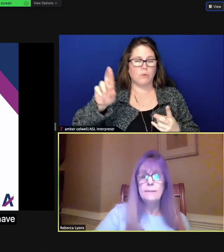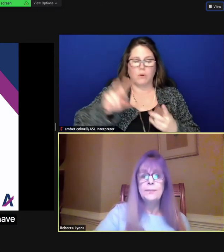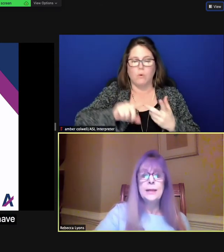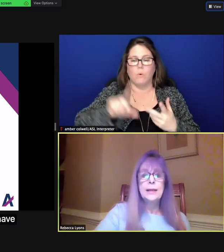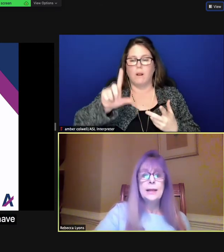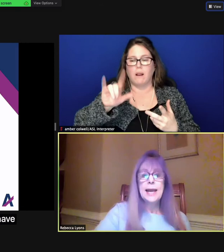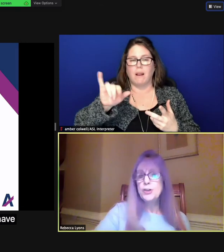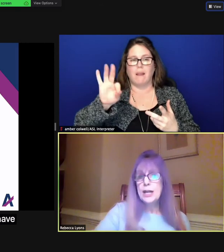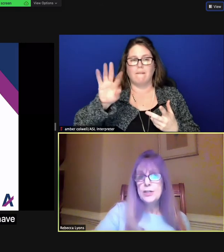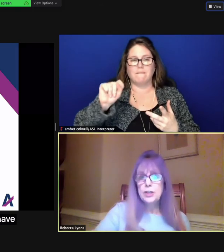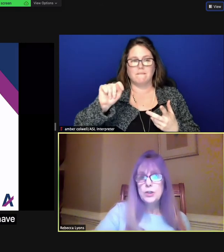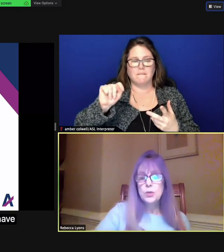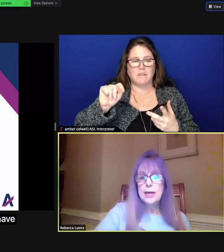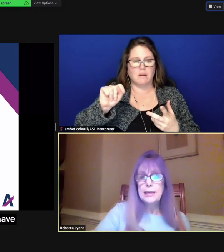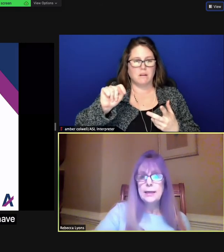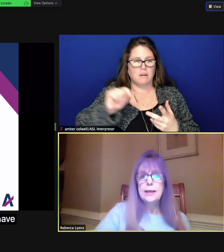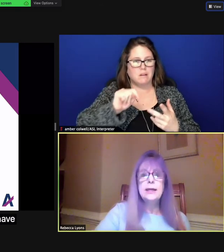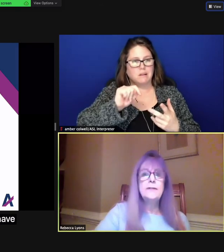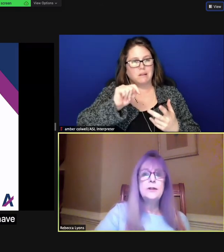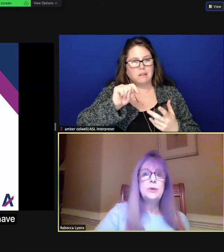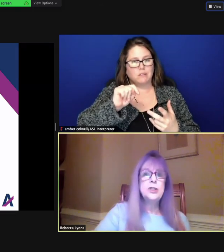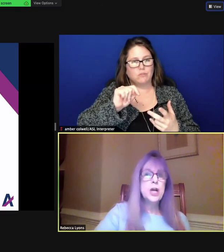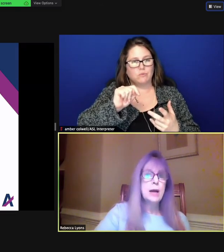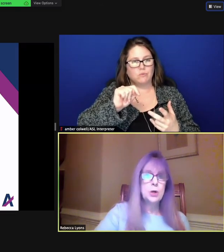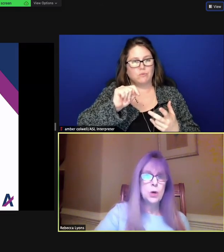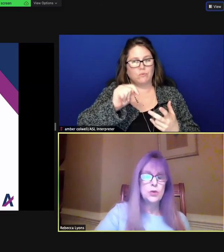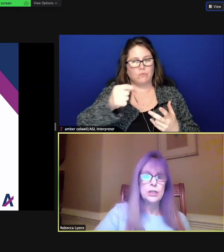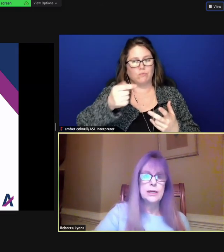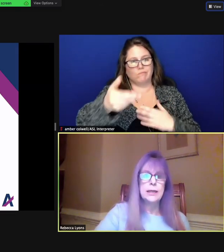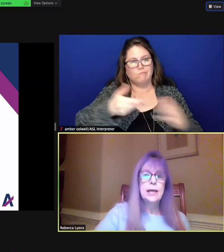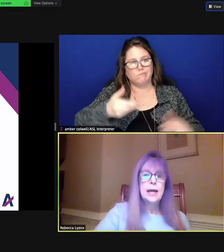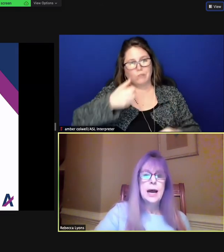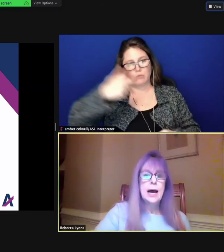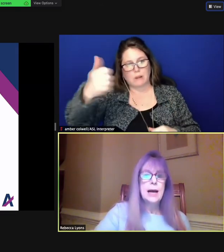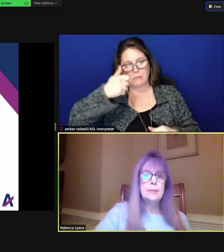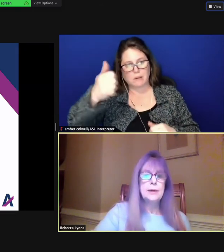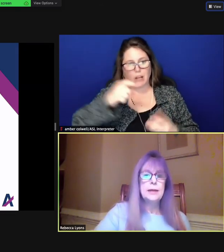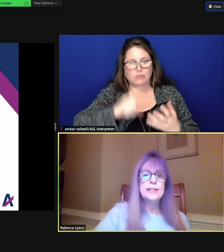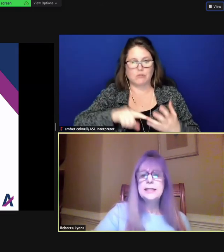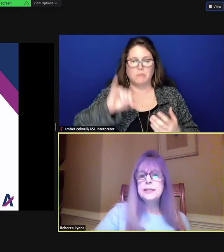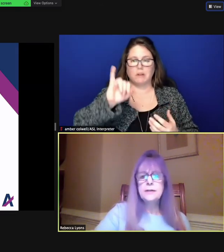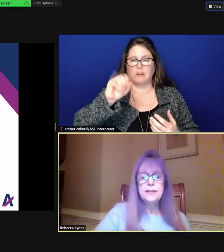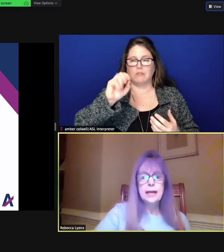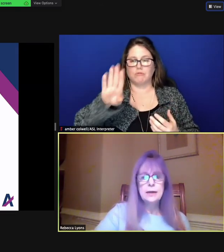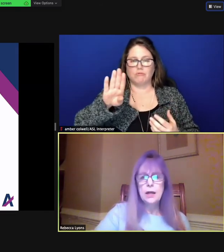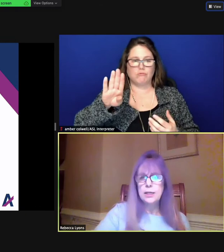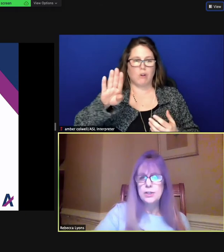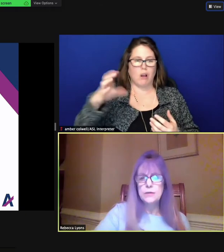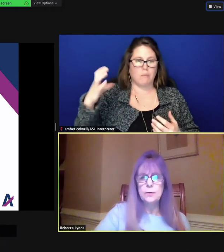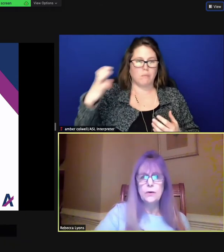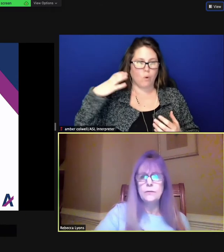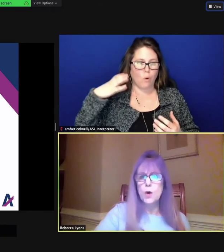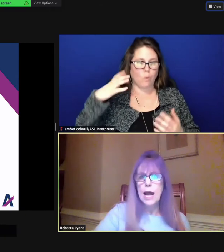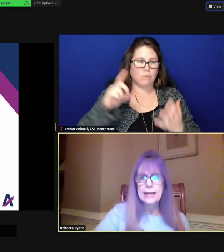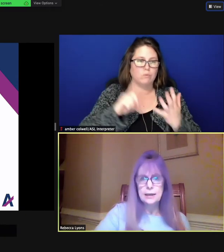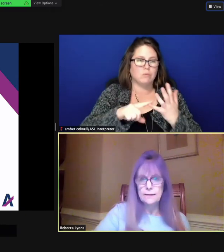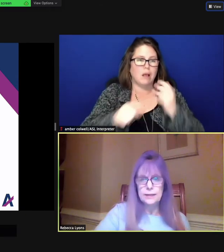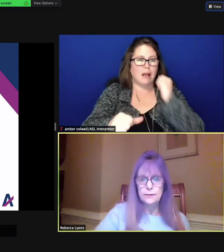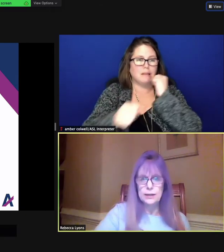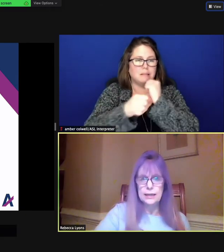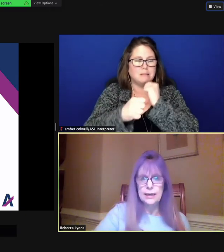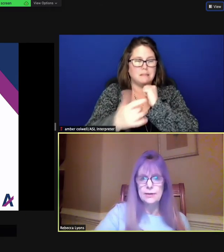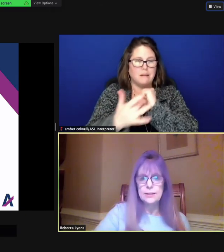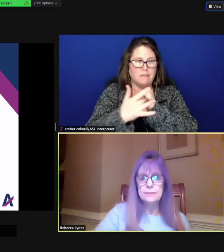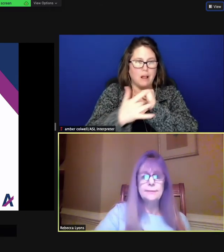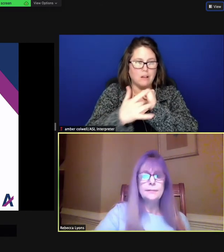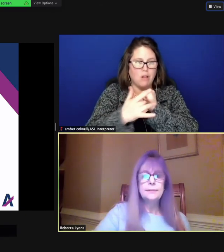somewhere. Education and training. It can even be job coaching. Assistive technology for a variety of